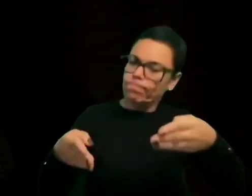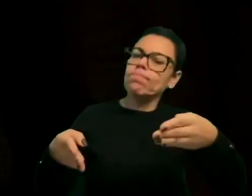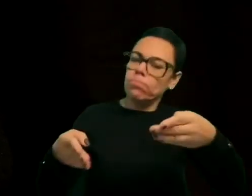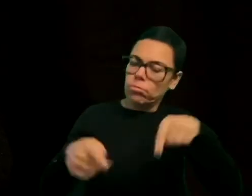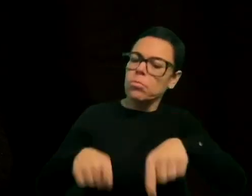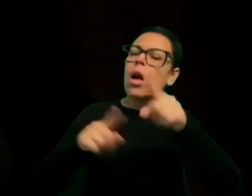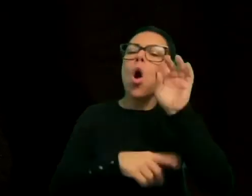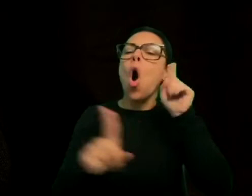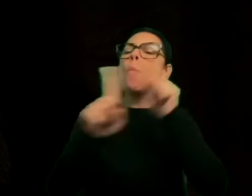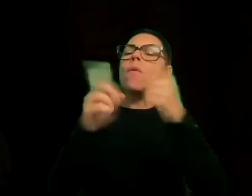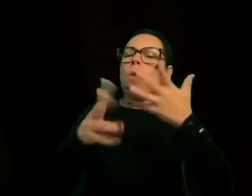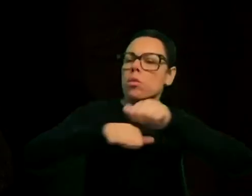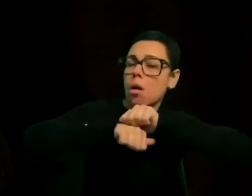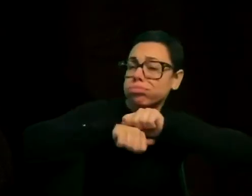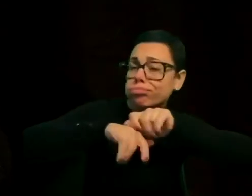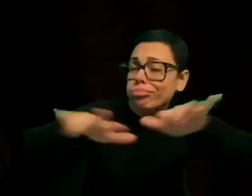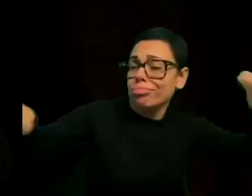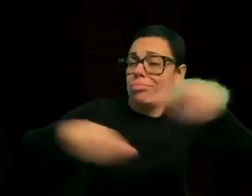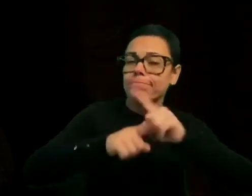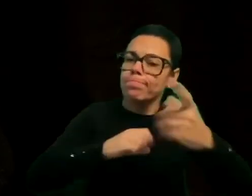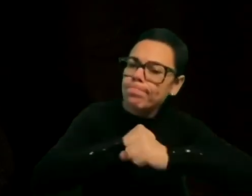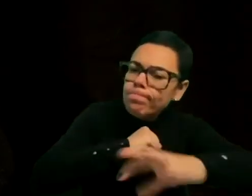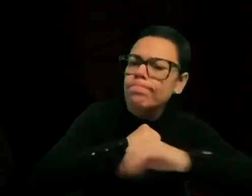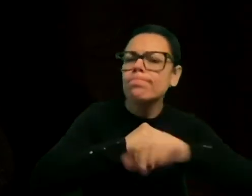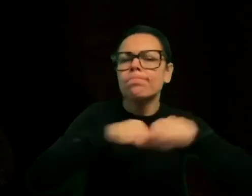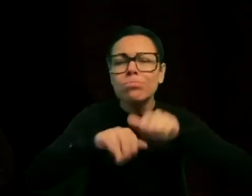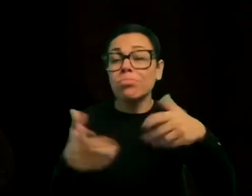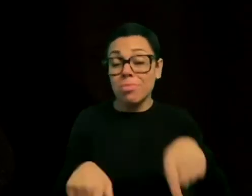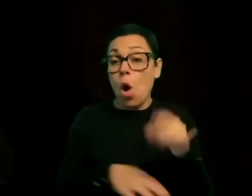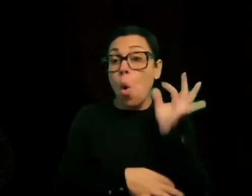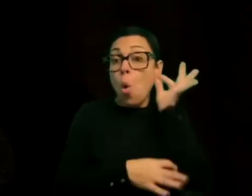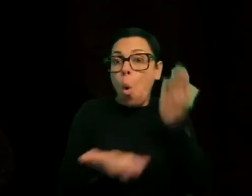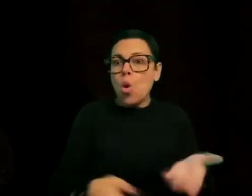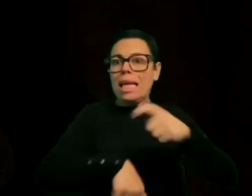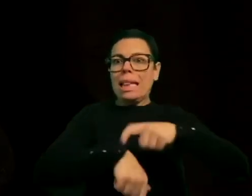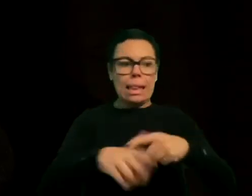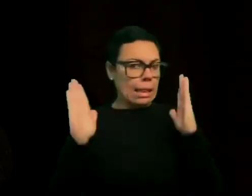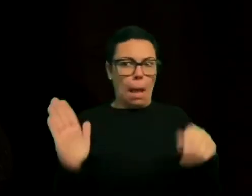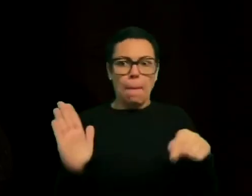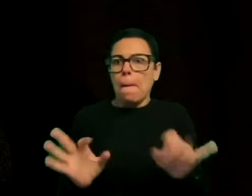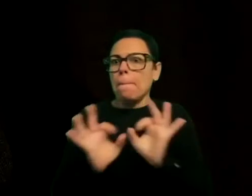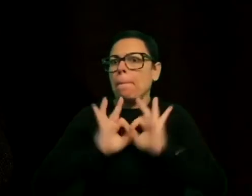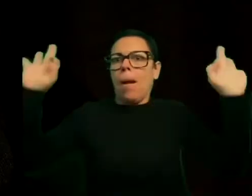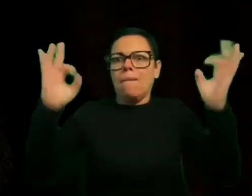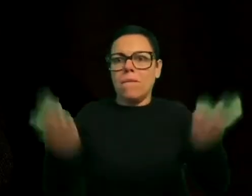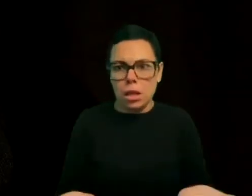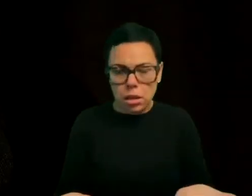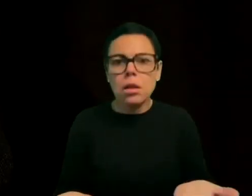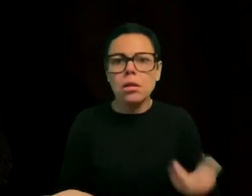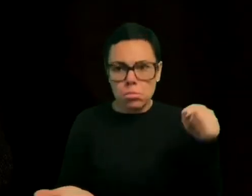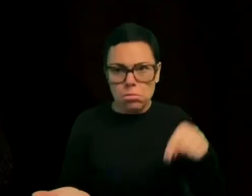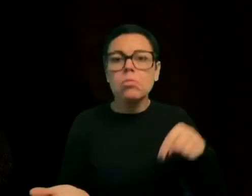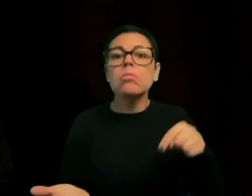doing from our side, from the gender equality side, saying this makes a lot of sense.